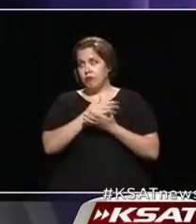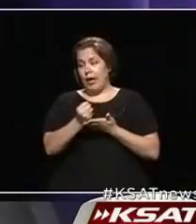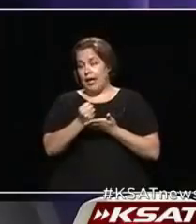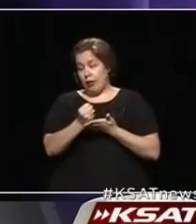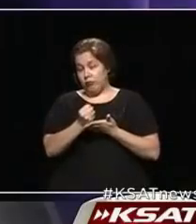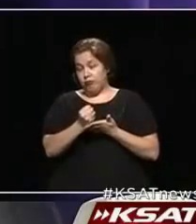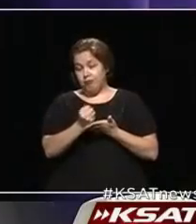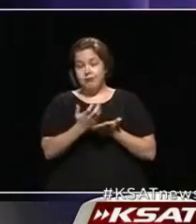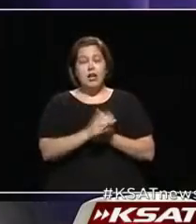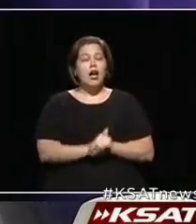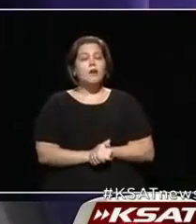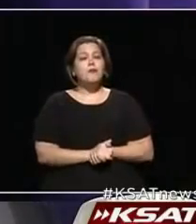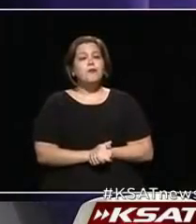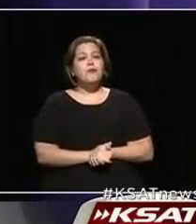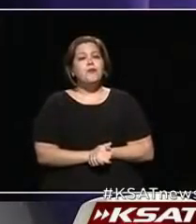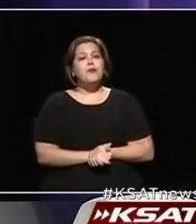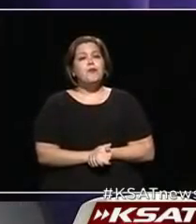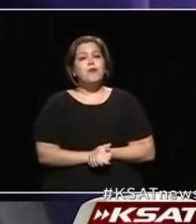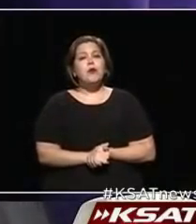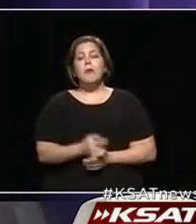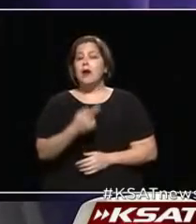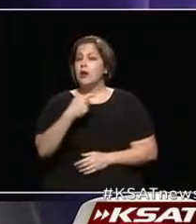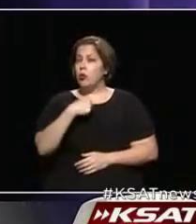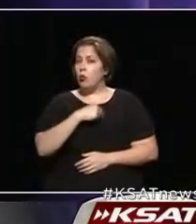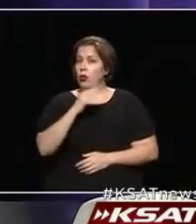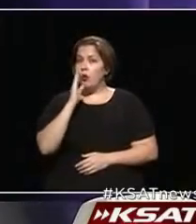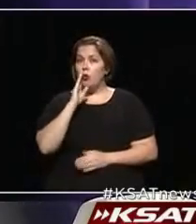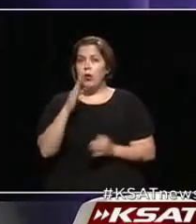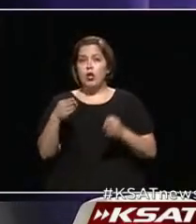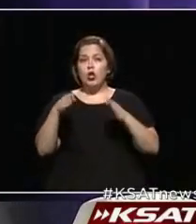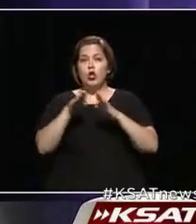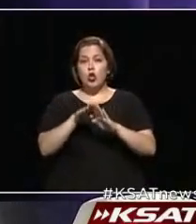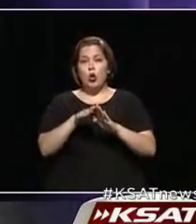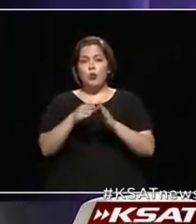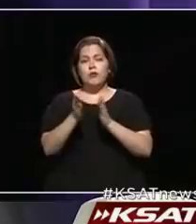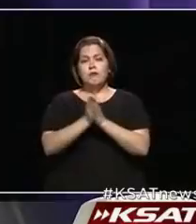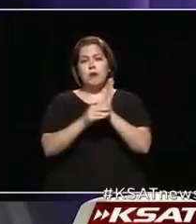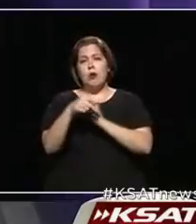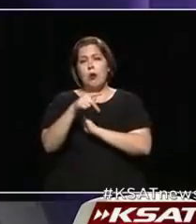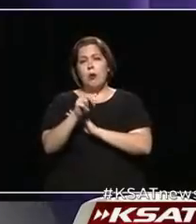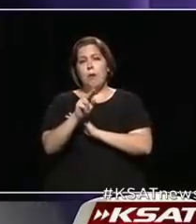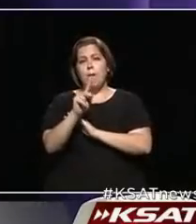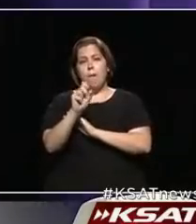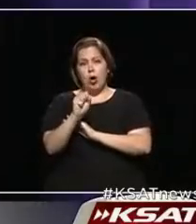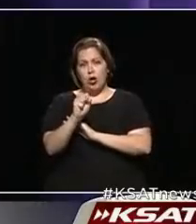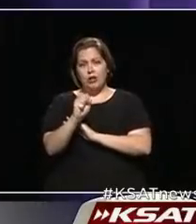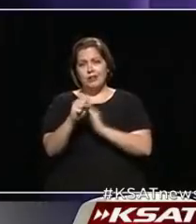did it today. But we are going to close county parks over the